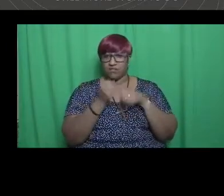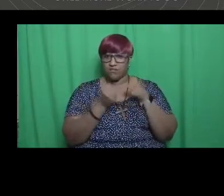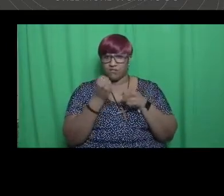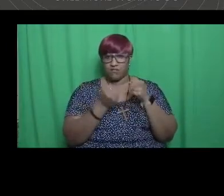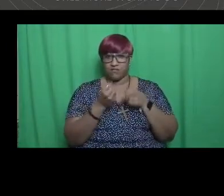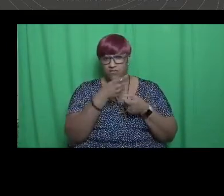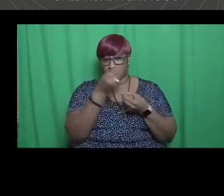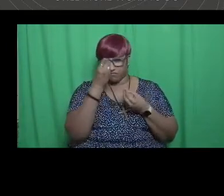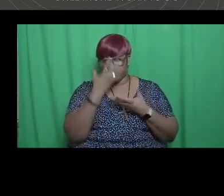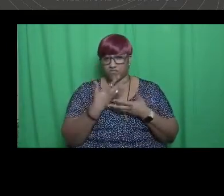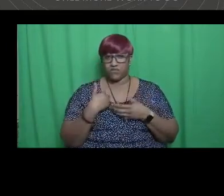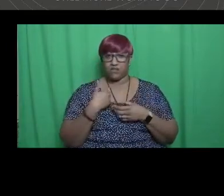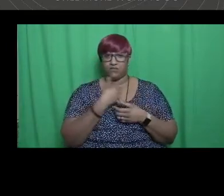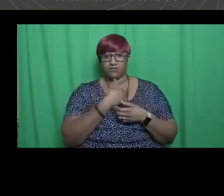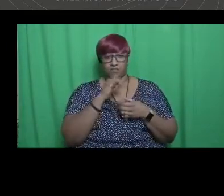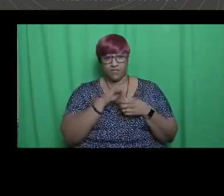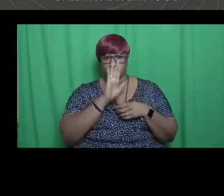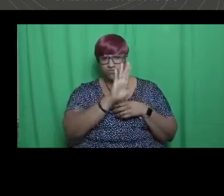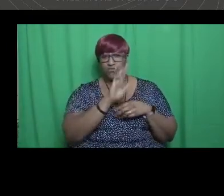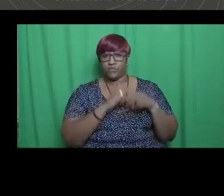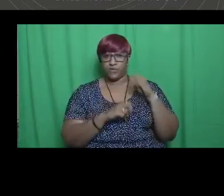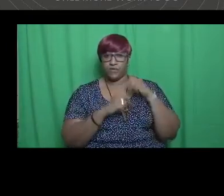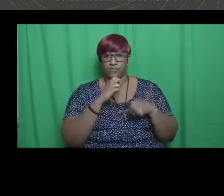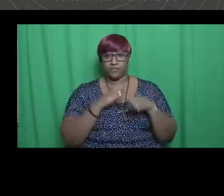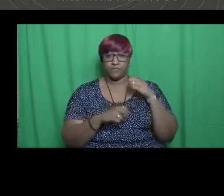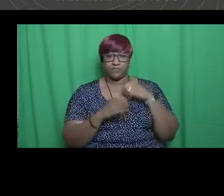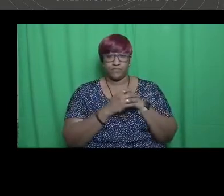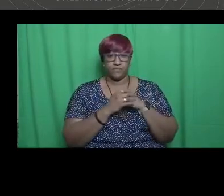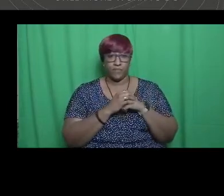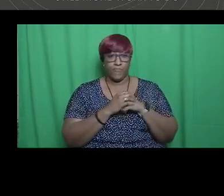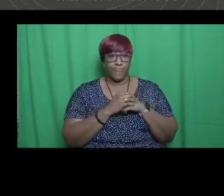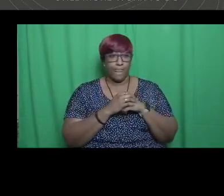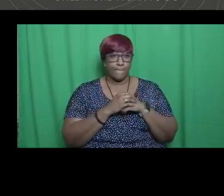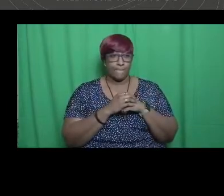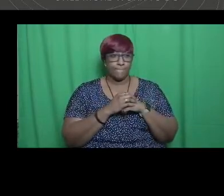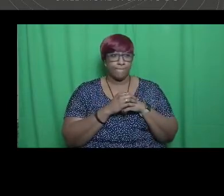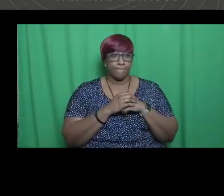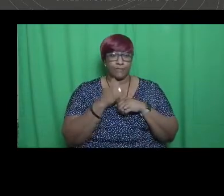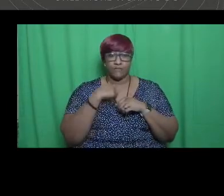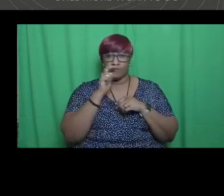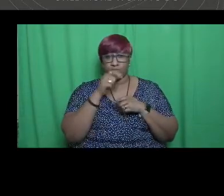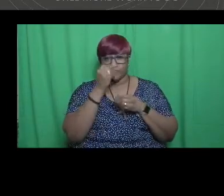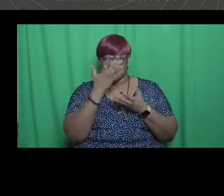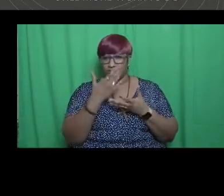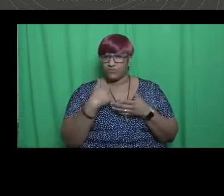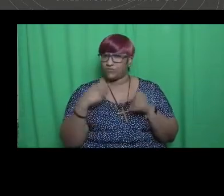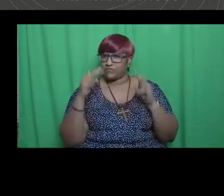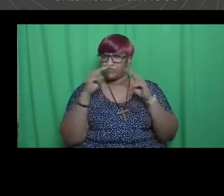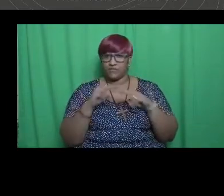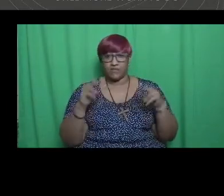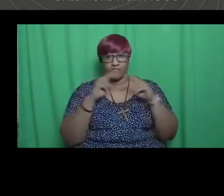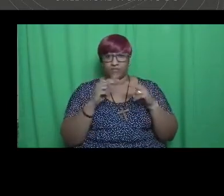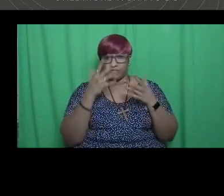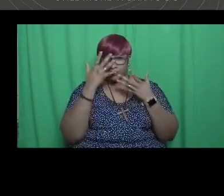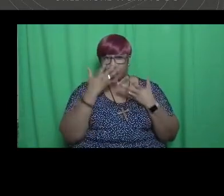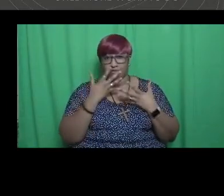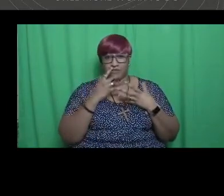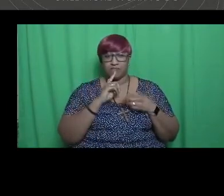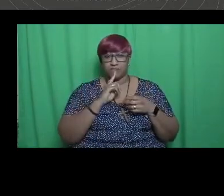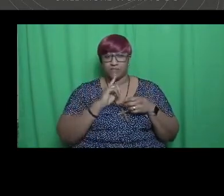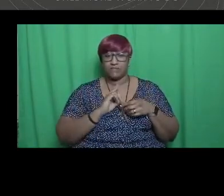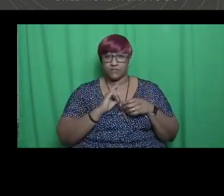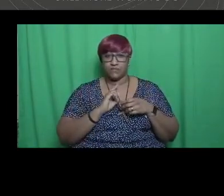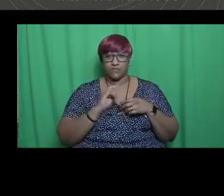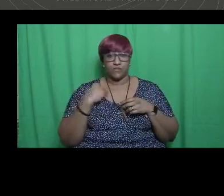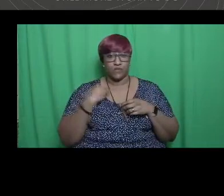said to us, that's your problem. And needless to say, we were very disappointed. We